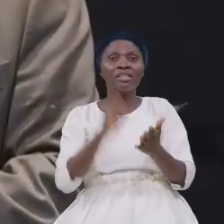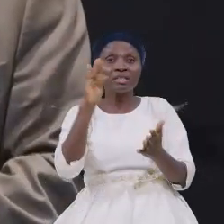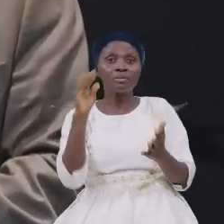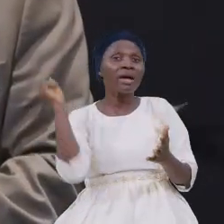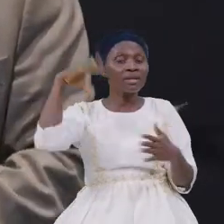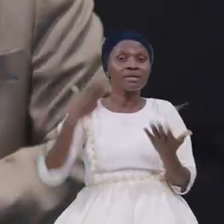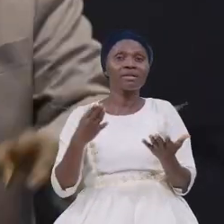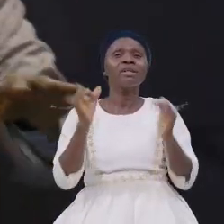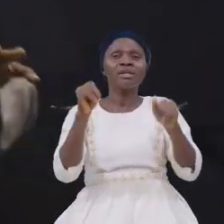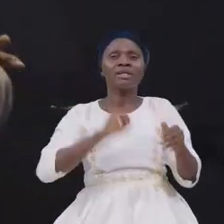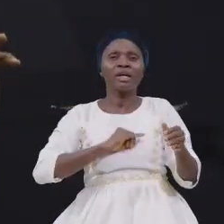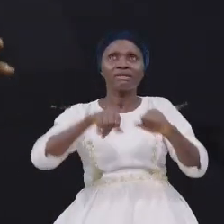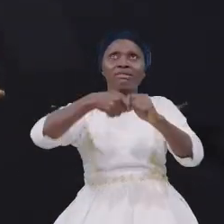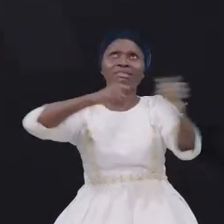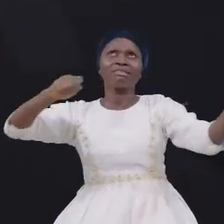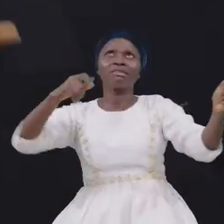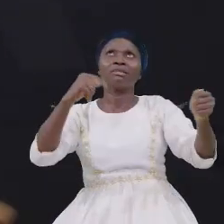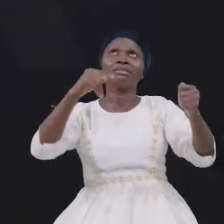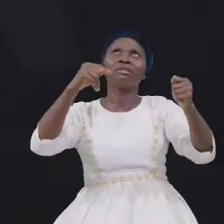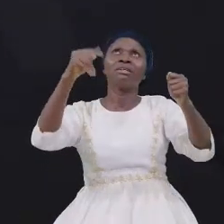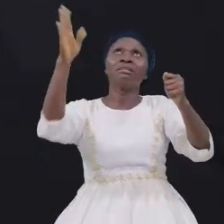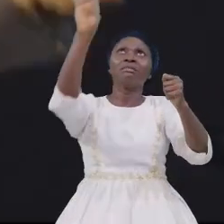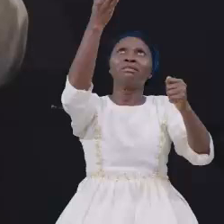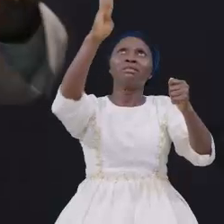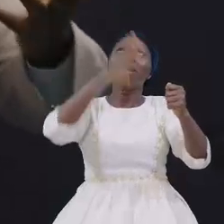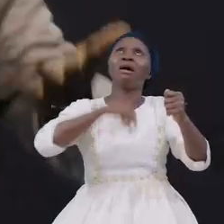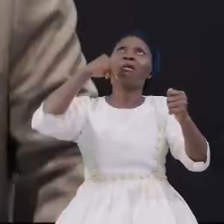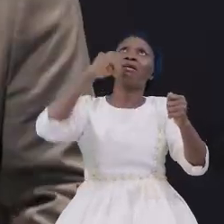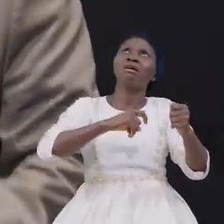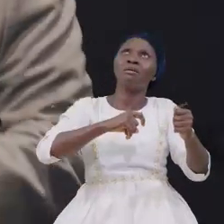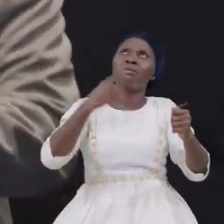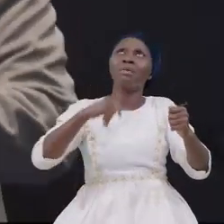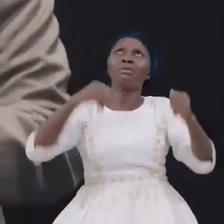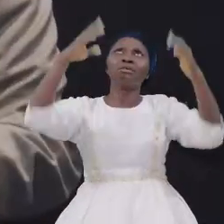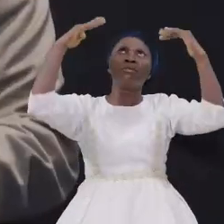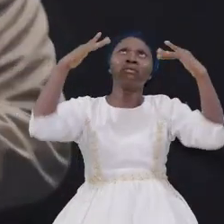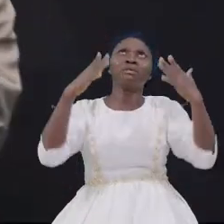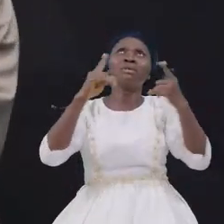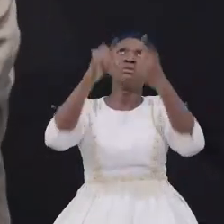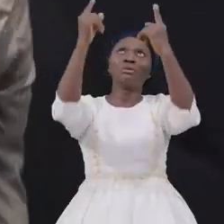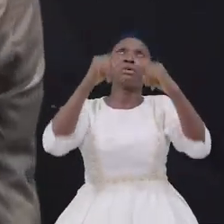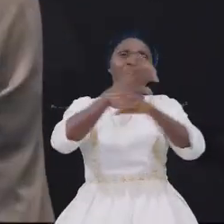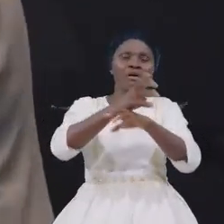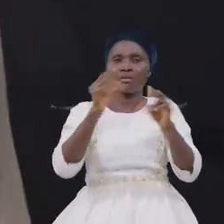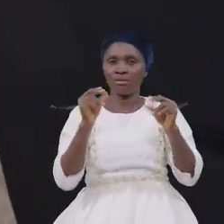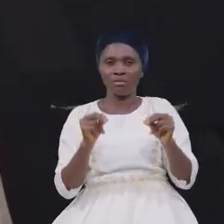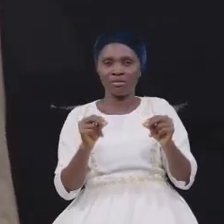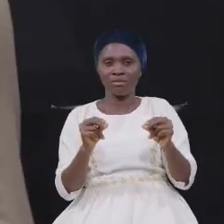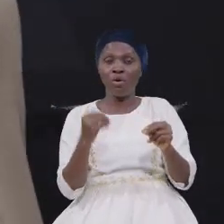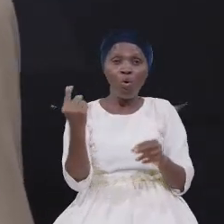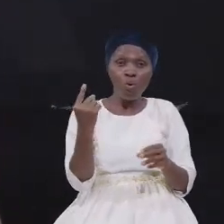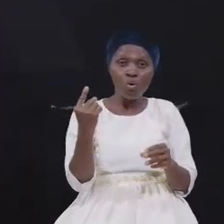heavens? Can I command the clouds? Let the rain come. No, only as